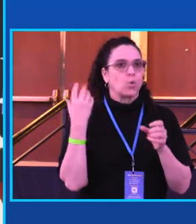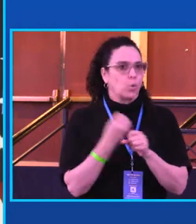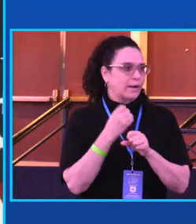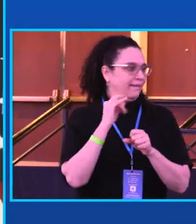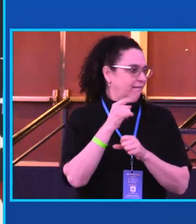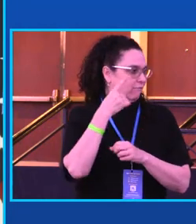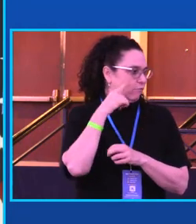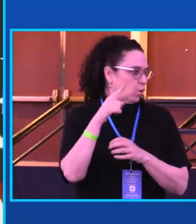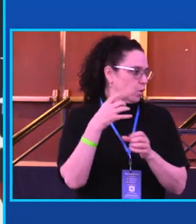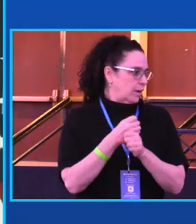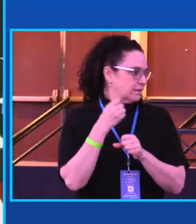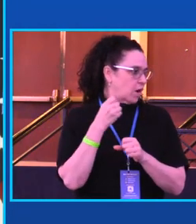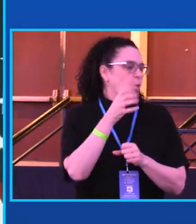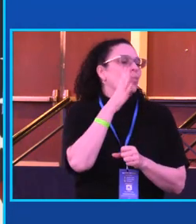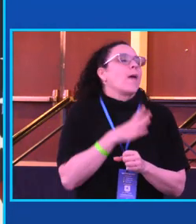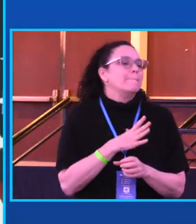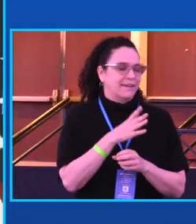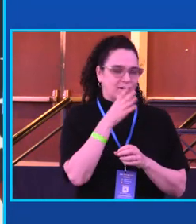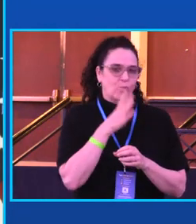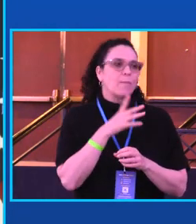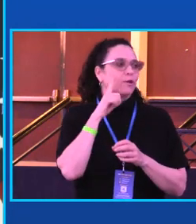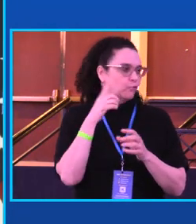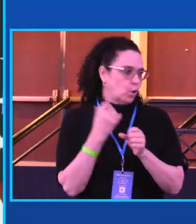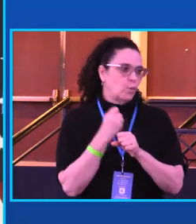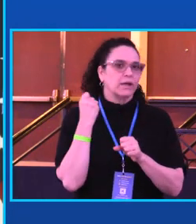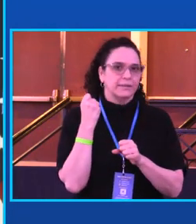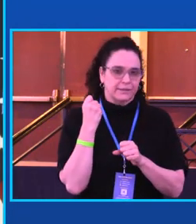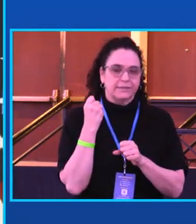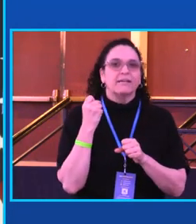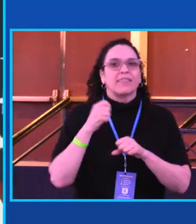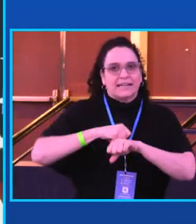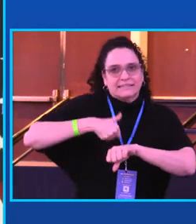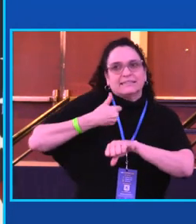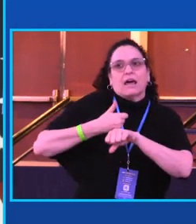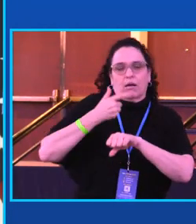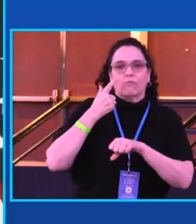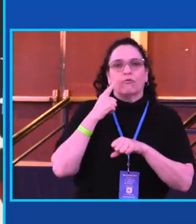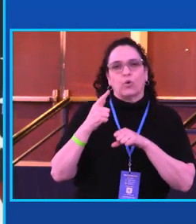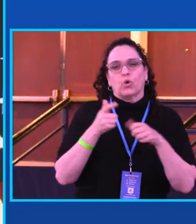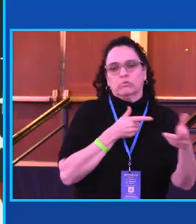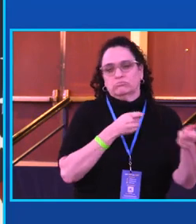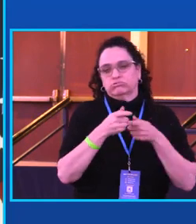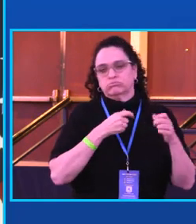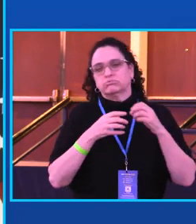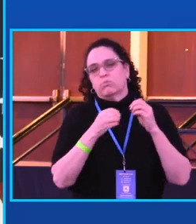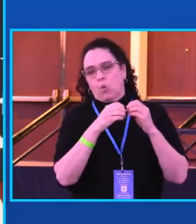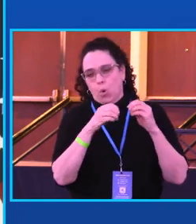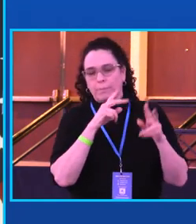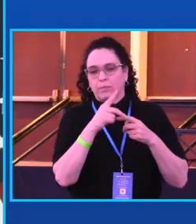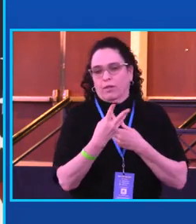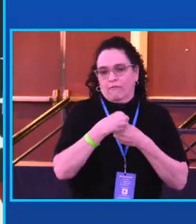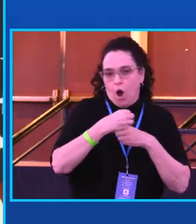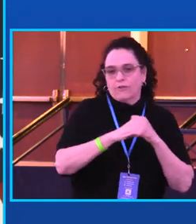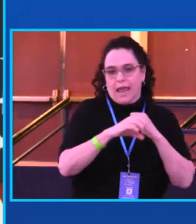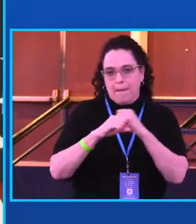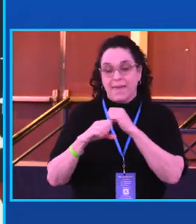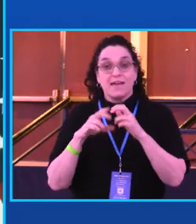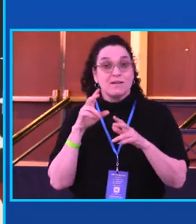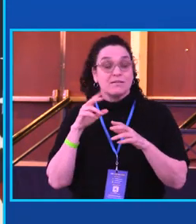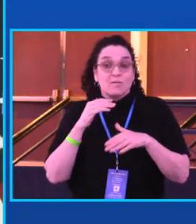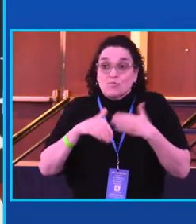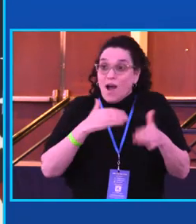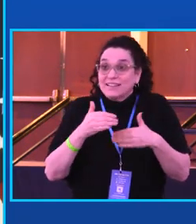set up to engage more women in the campaign process as either volunteers or candidates. So as you can see from just these